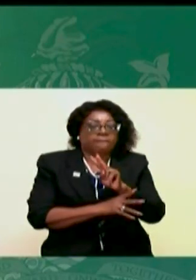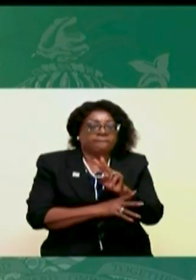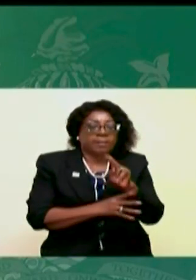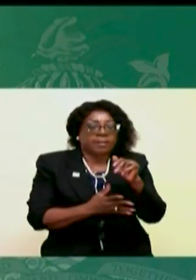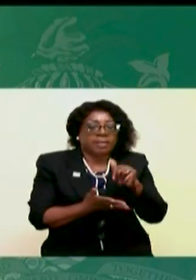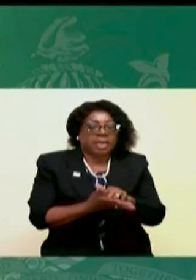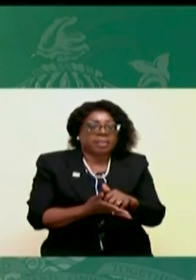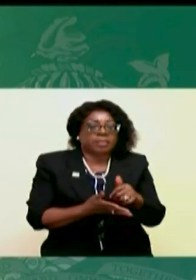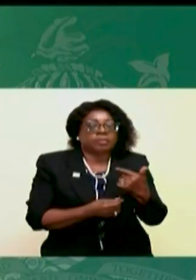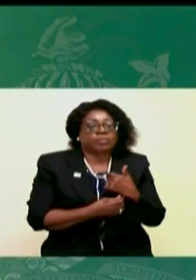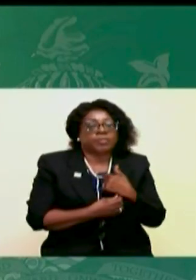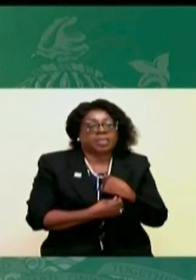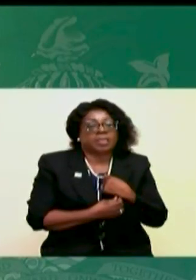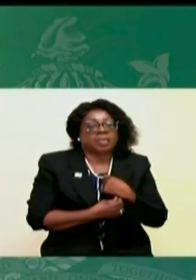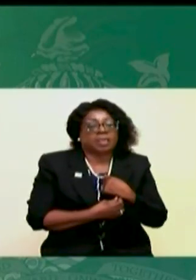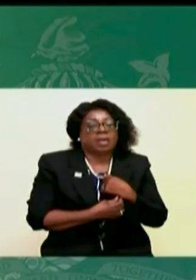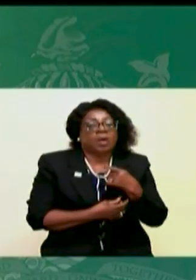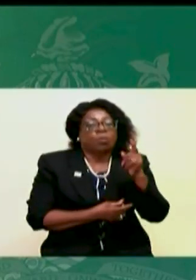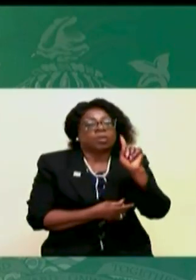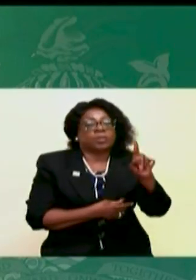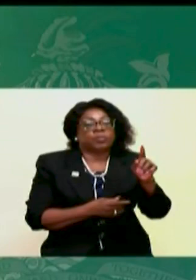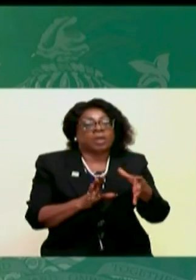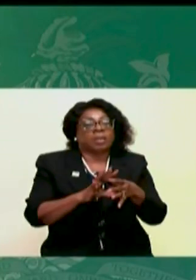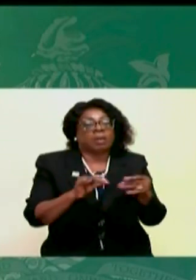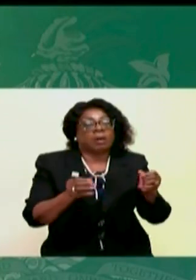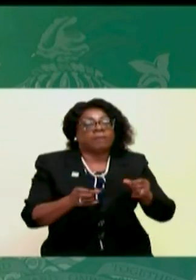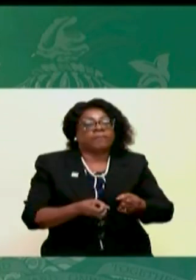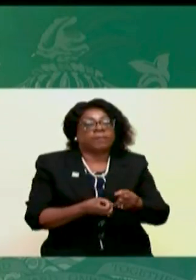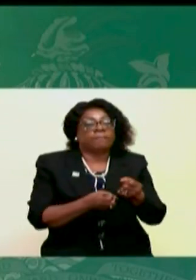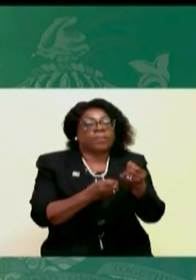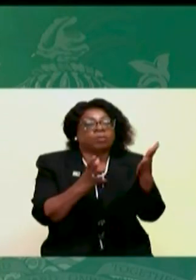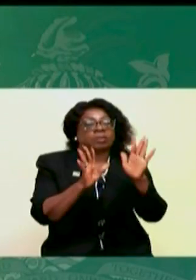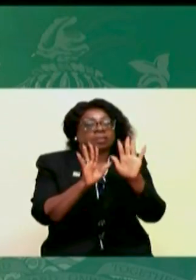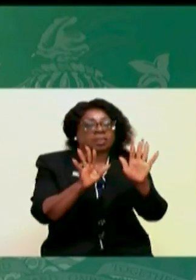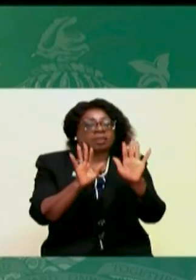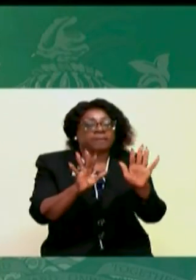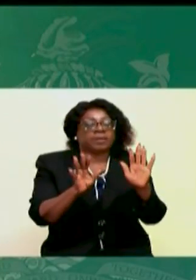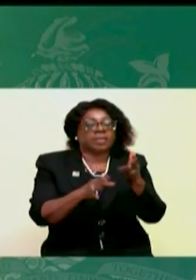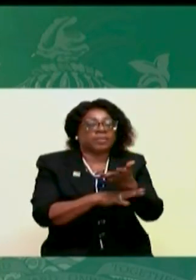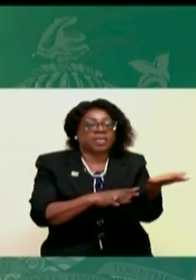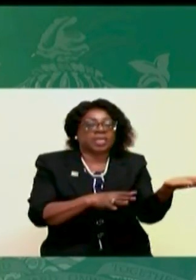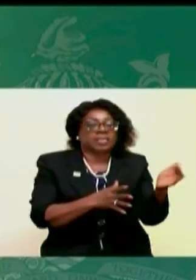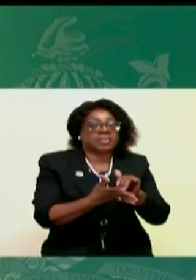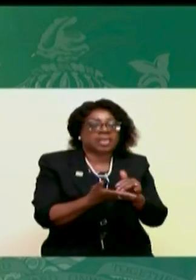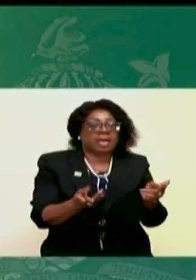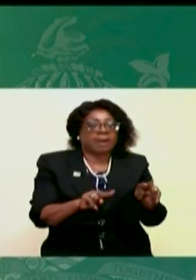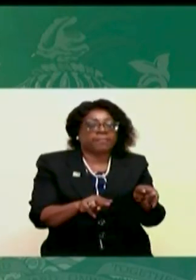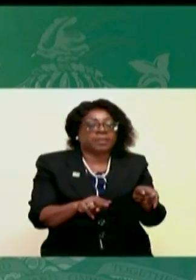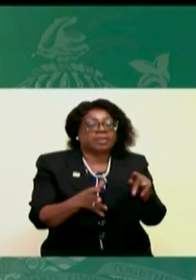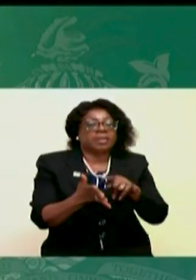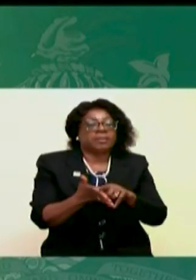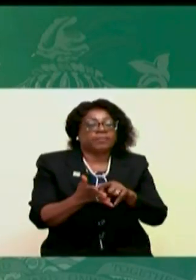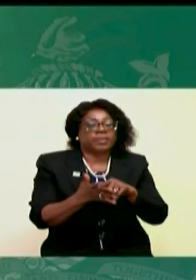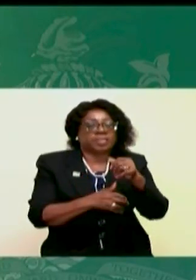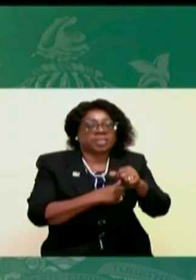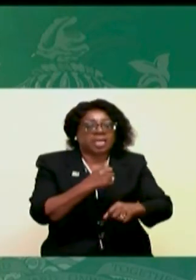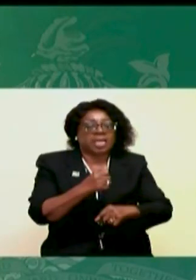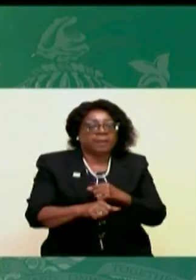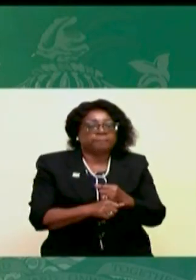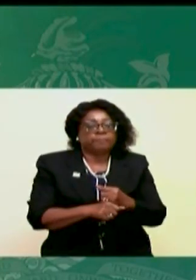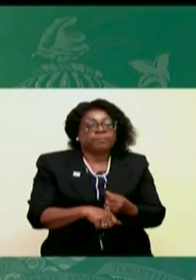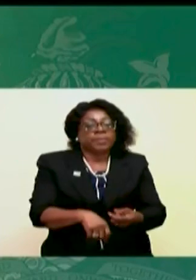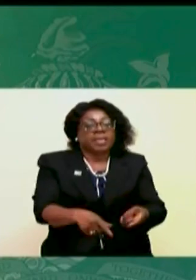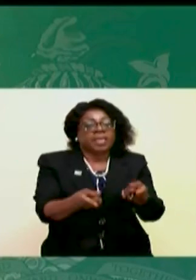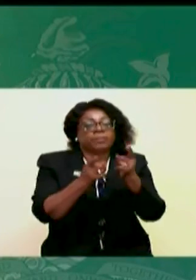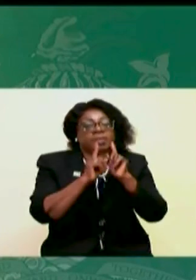me, was one of the most significant things to happen this year. It was an answer to what